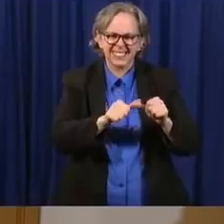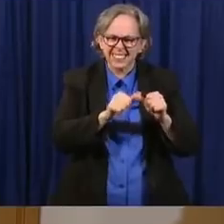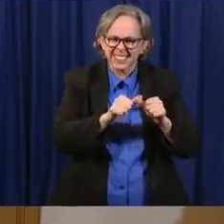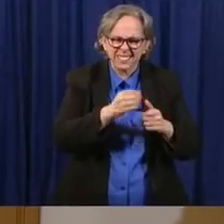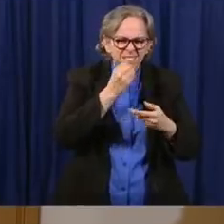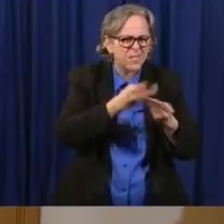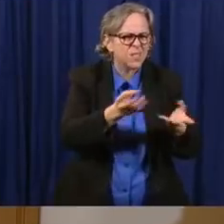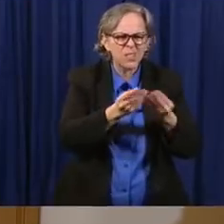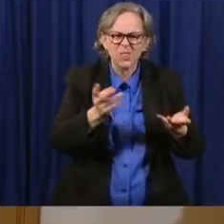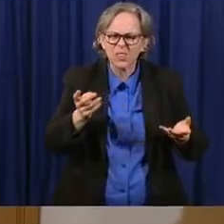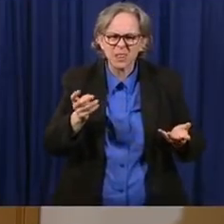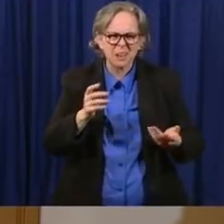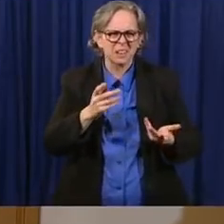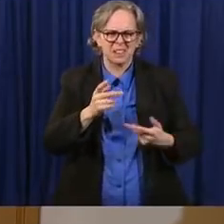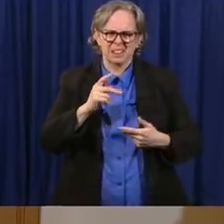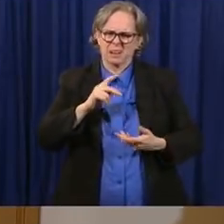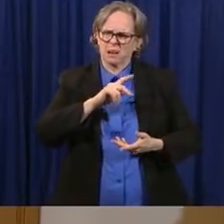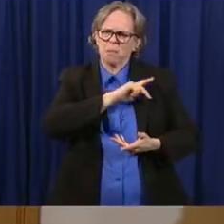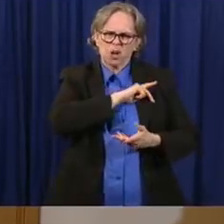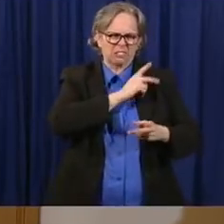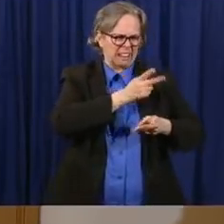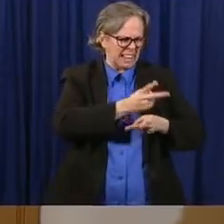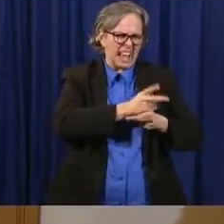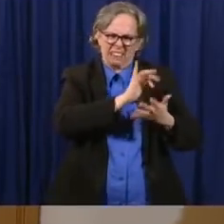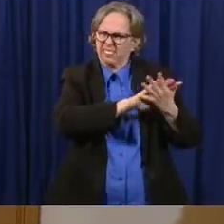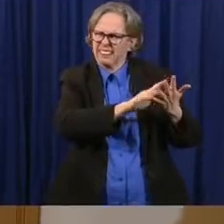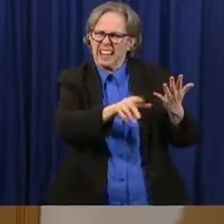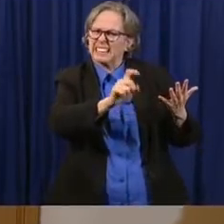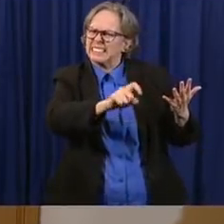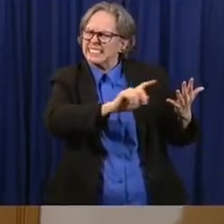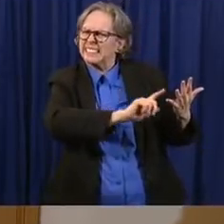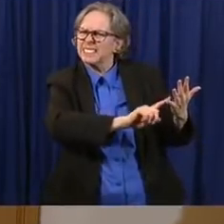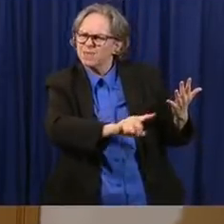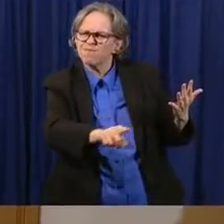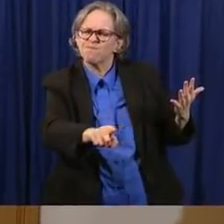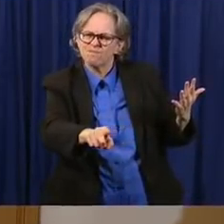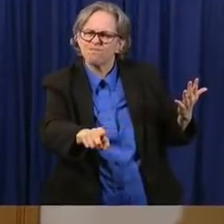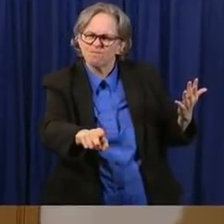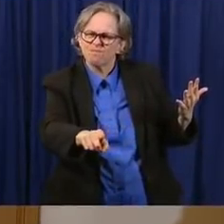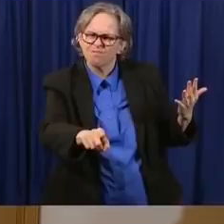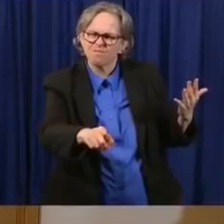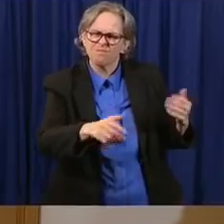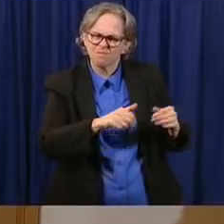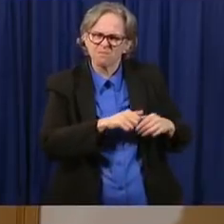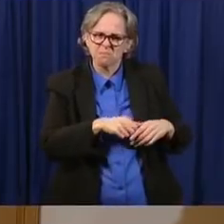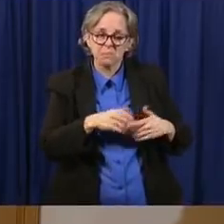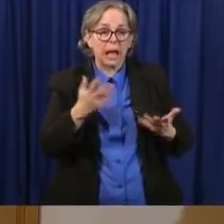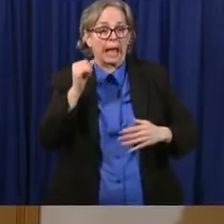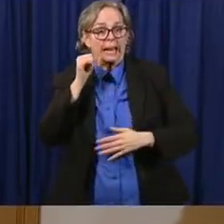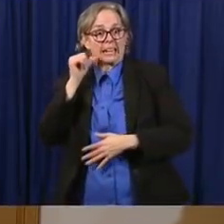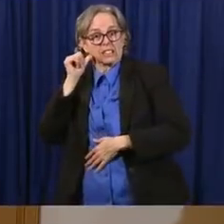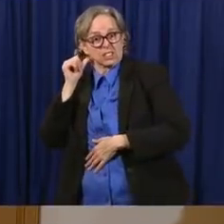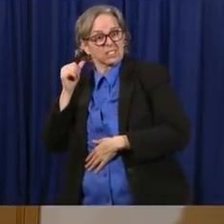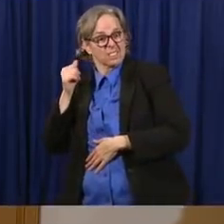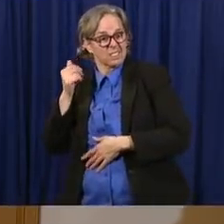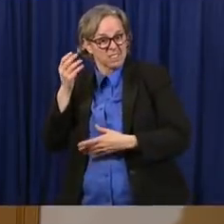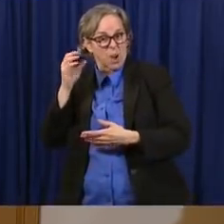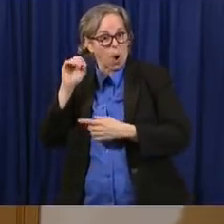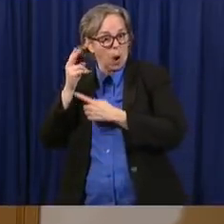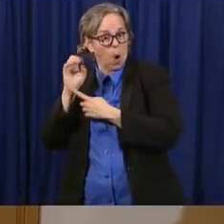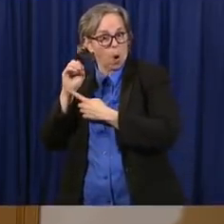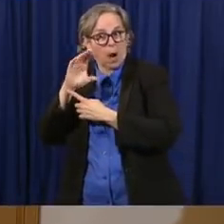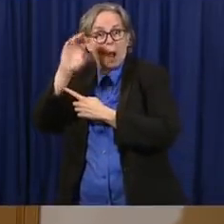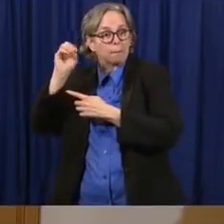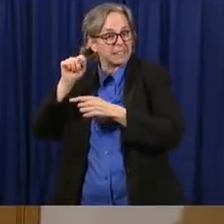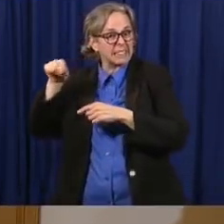personal care items that they need. As I mentioned yesterday, Ohio companies are coming up with innovative ways